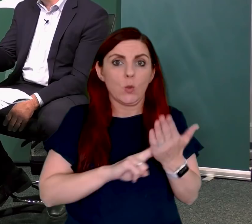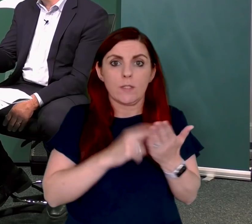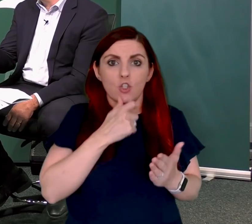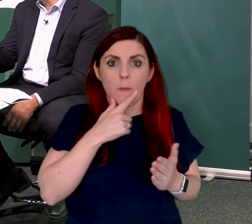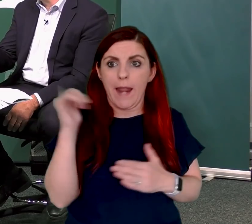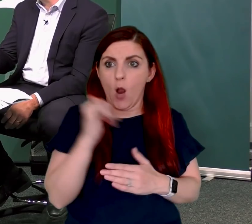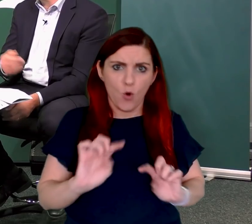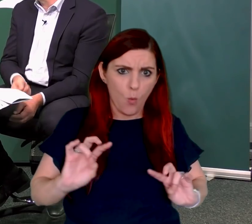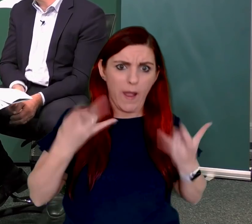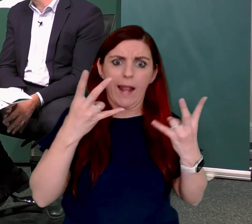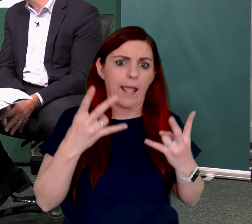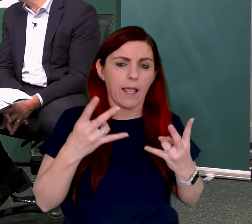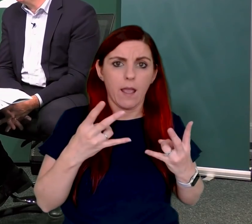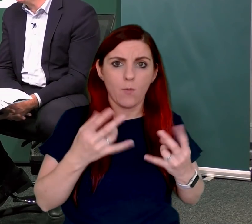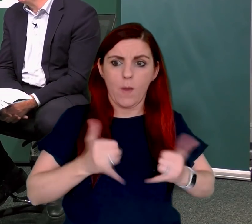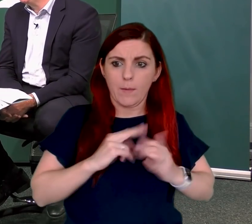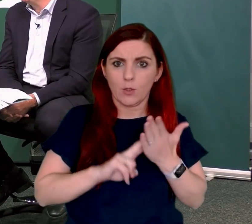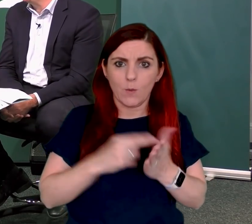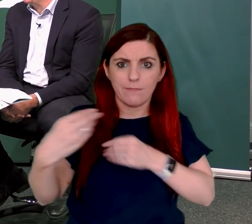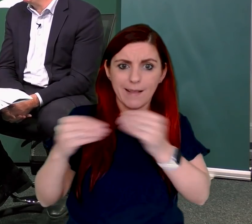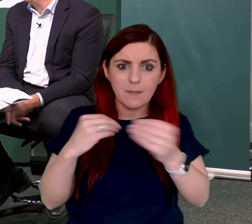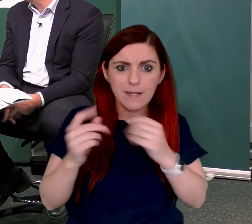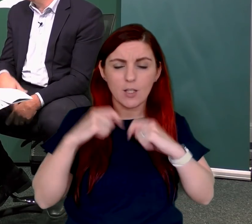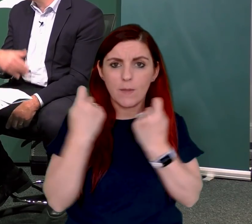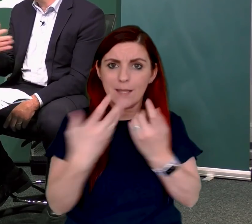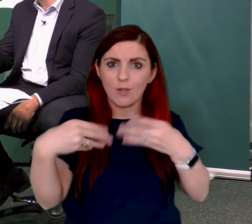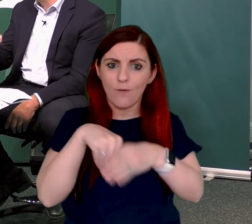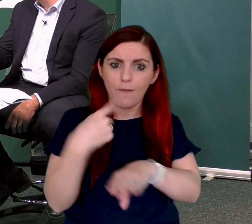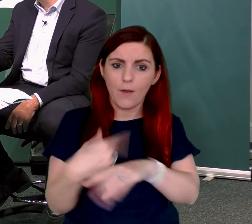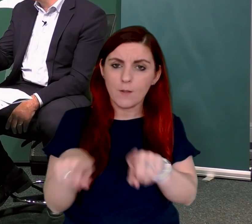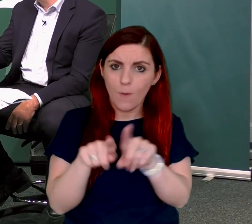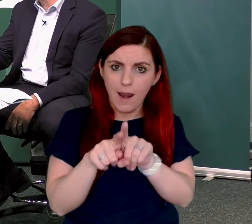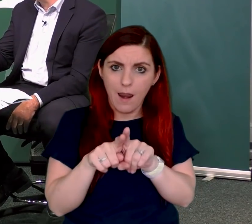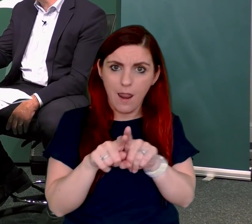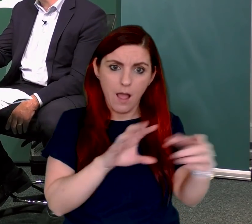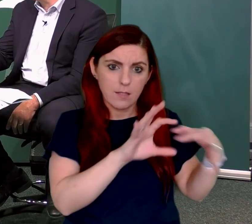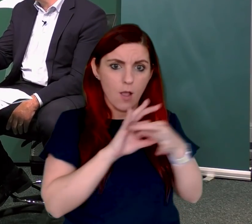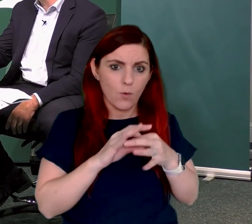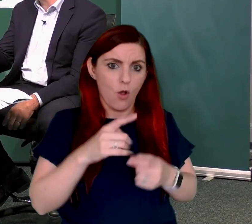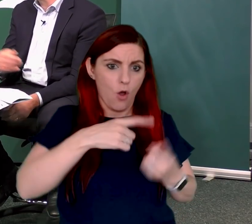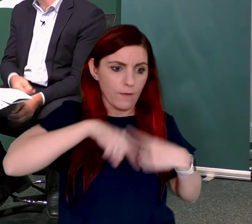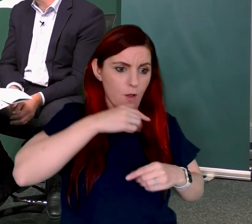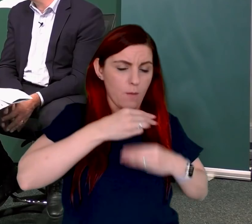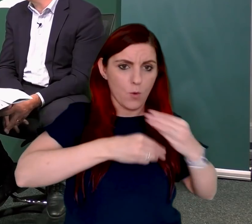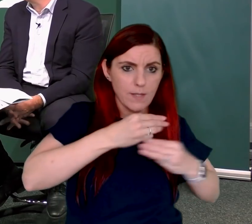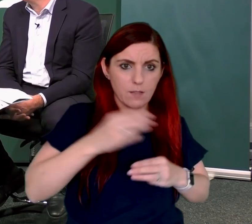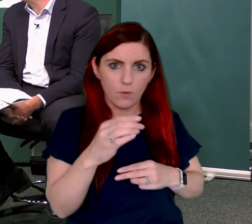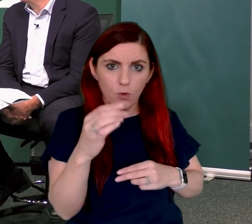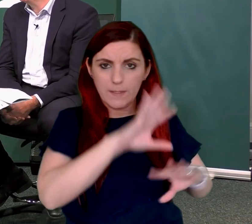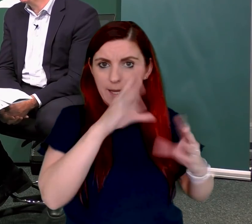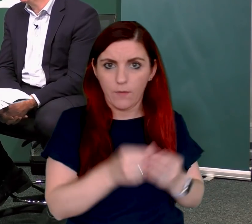just to illustrate, I suppose, the flexibility that some of the teams that are involved in this have, on top of all of the ongoing processes, recruitment and so on that are there.